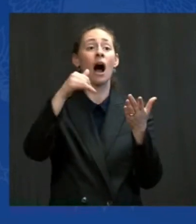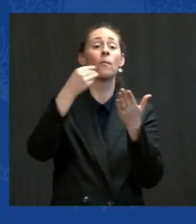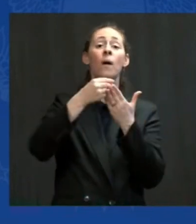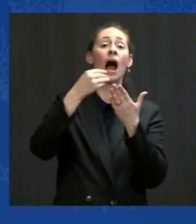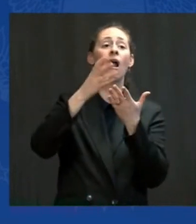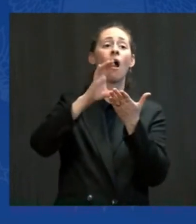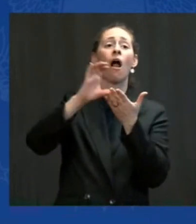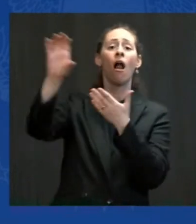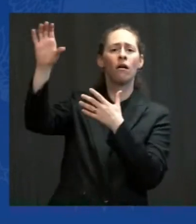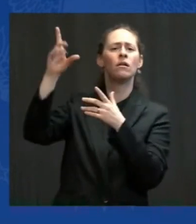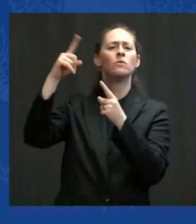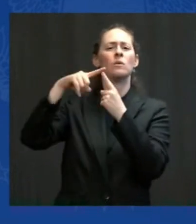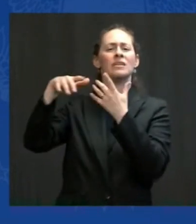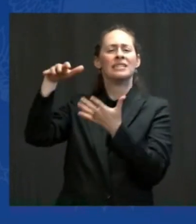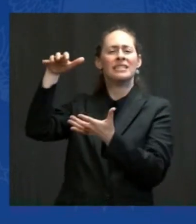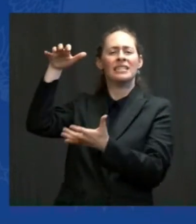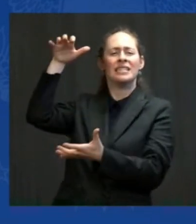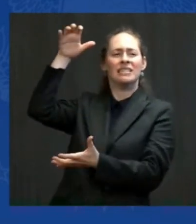of the American people.